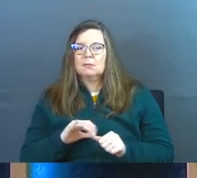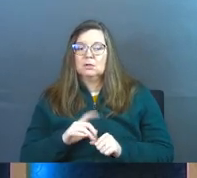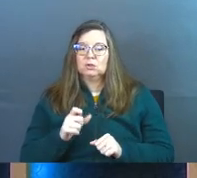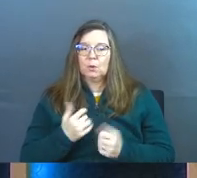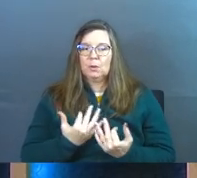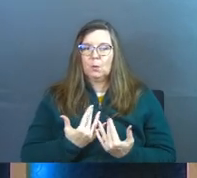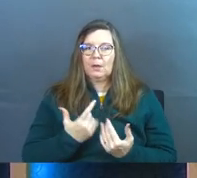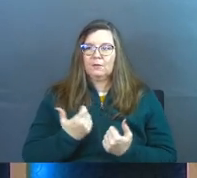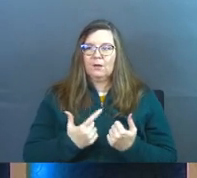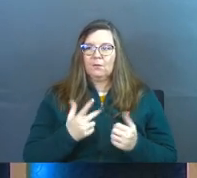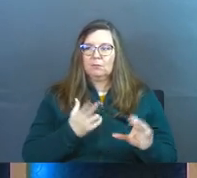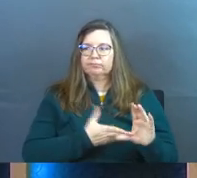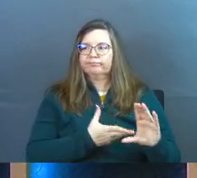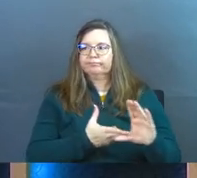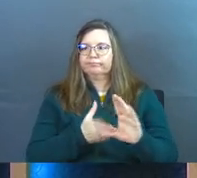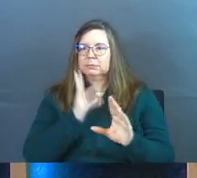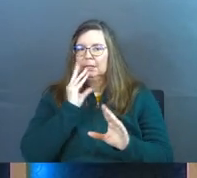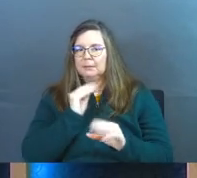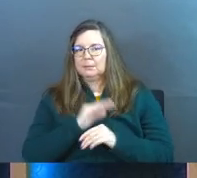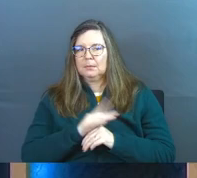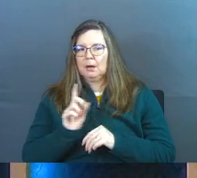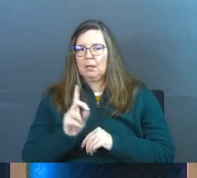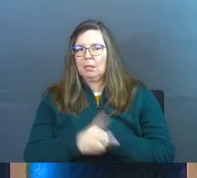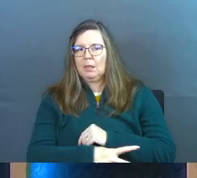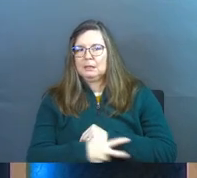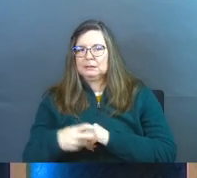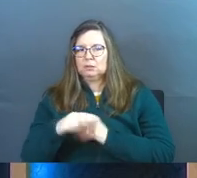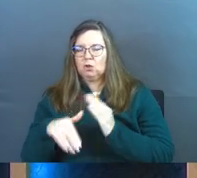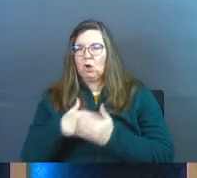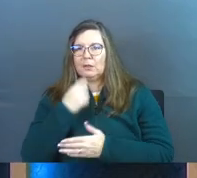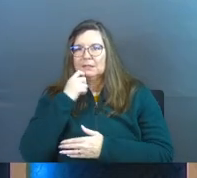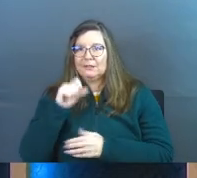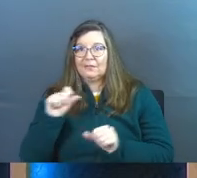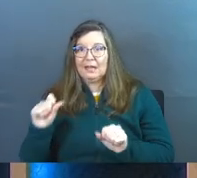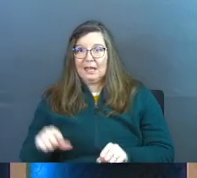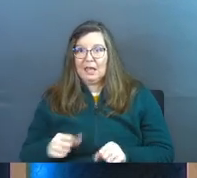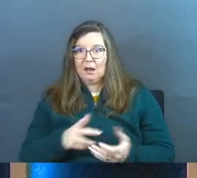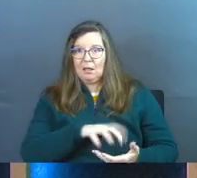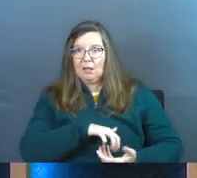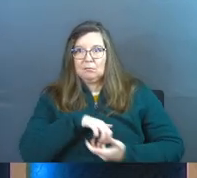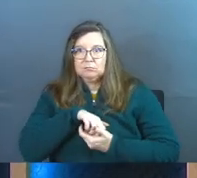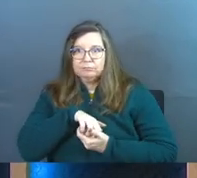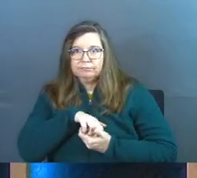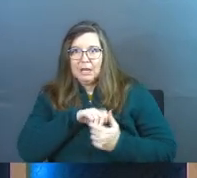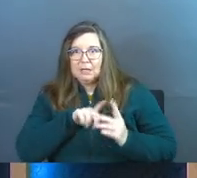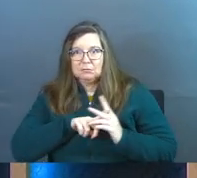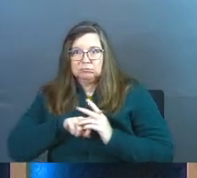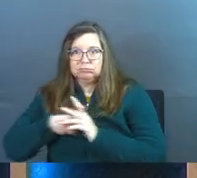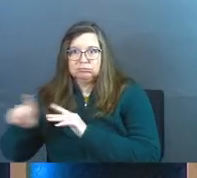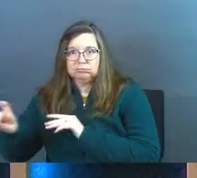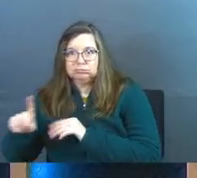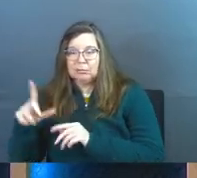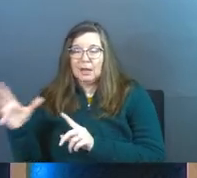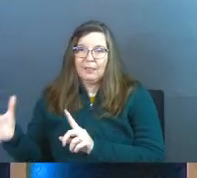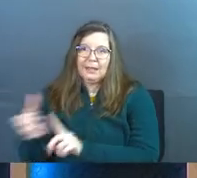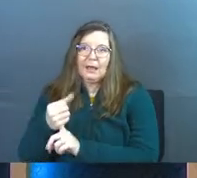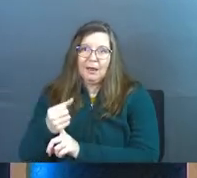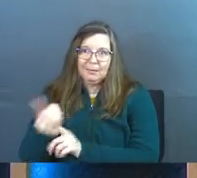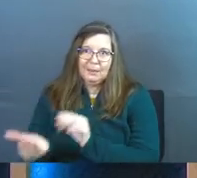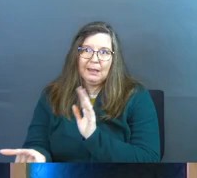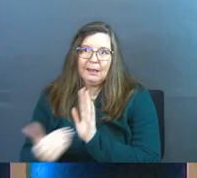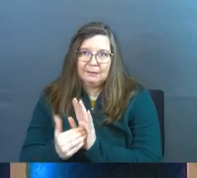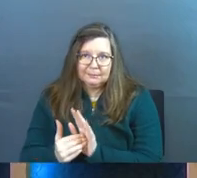And so he waits for everybody to go to sleep and he steals all the silverware that he can out of there and he makes a run for it and the cops catch him